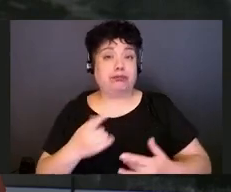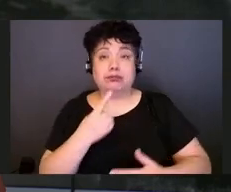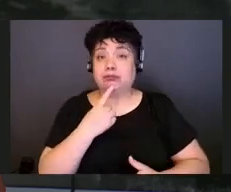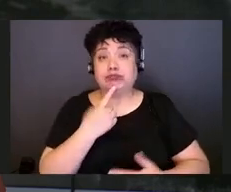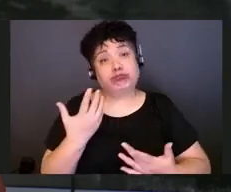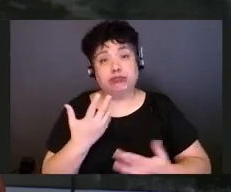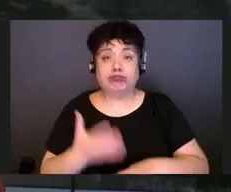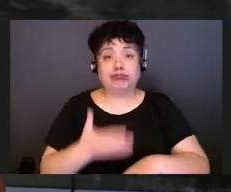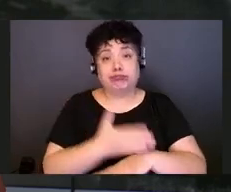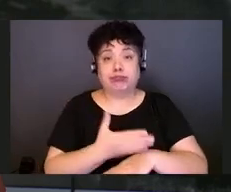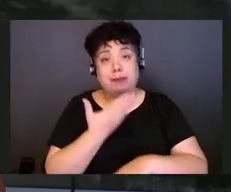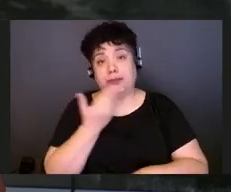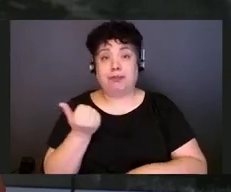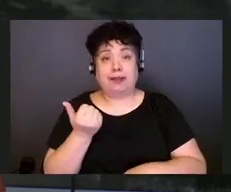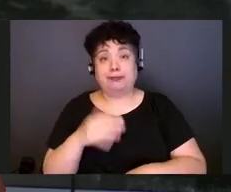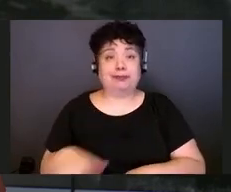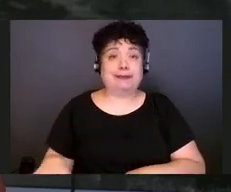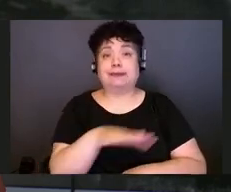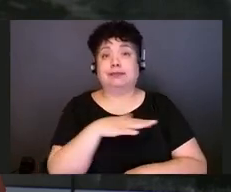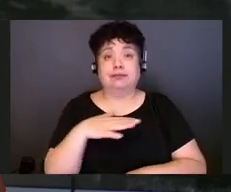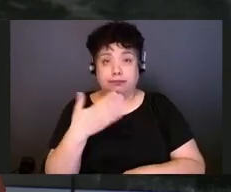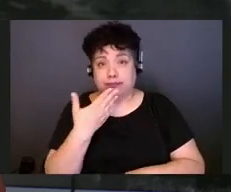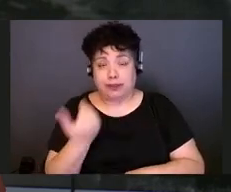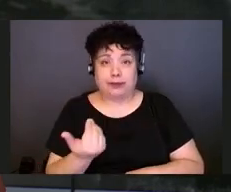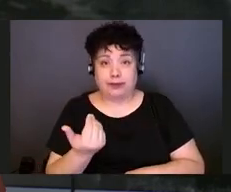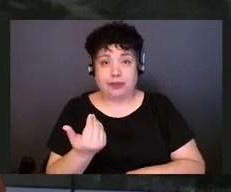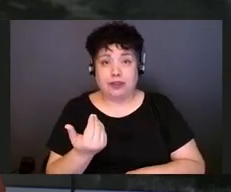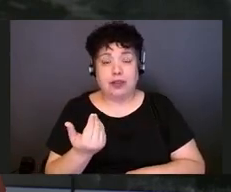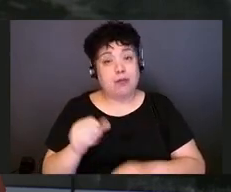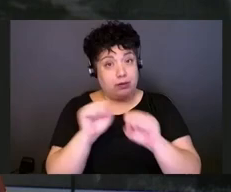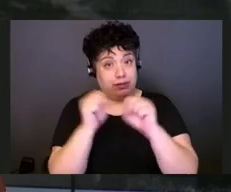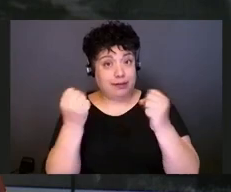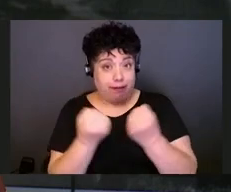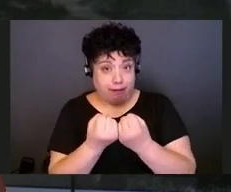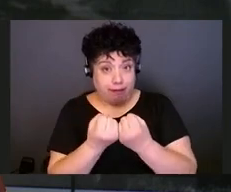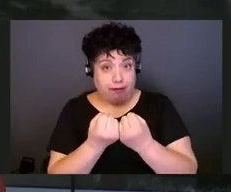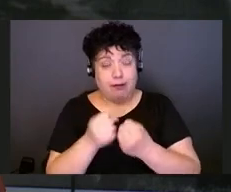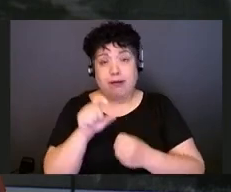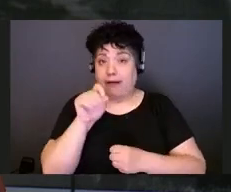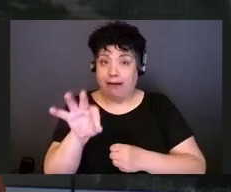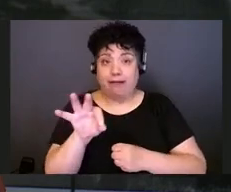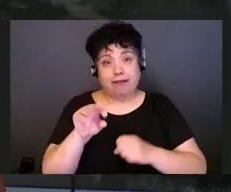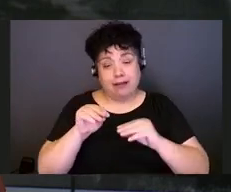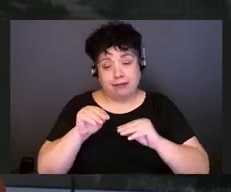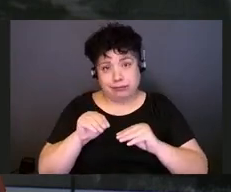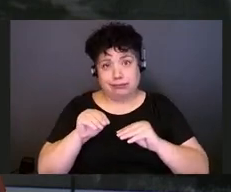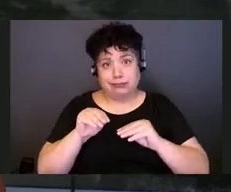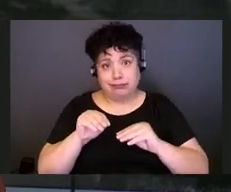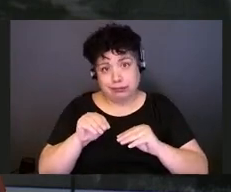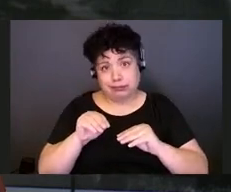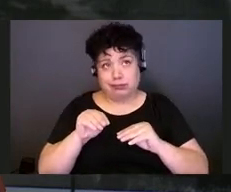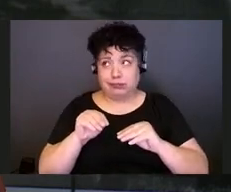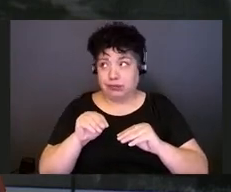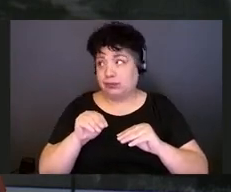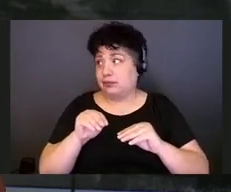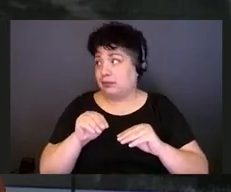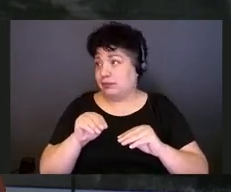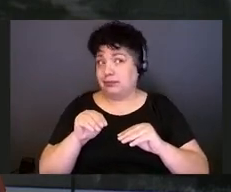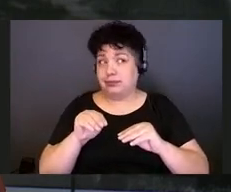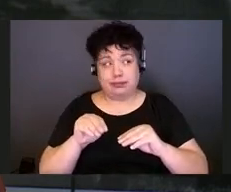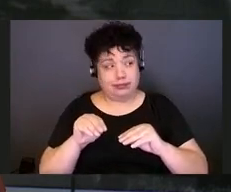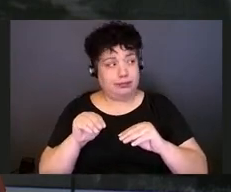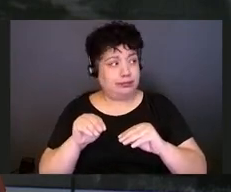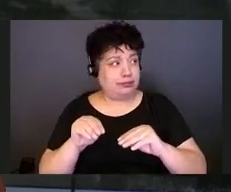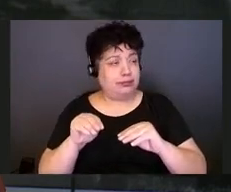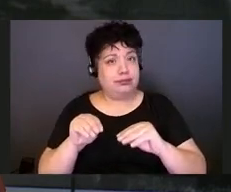place. But if we, as society, move at this pace, that dream will